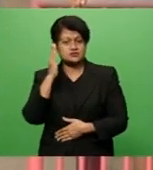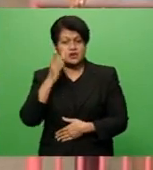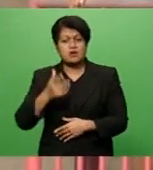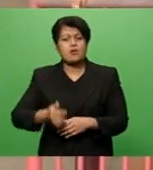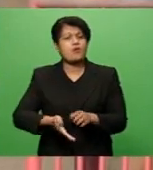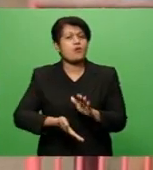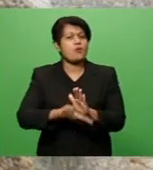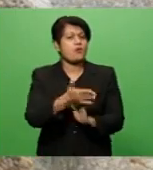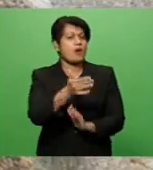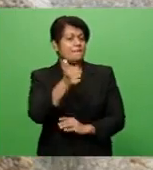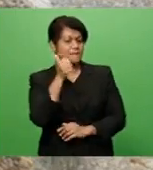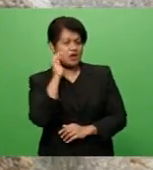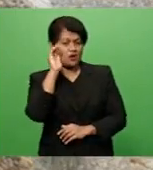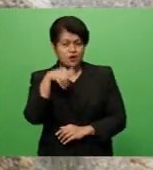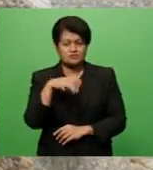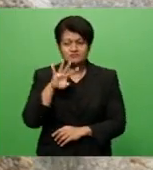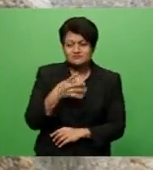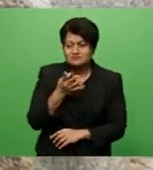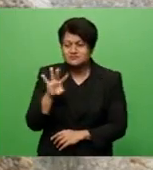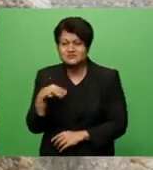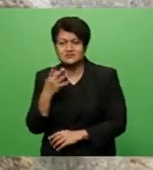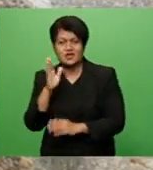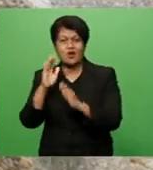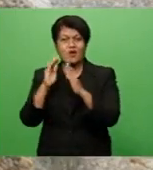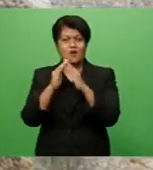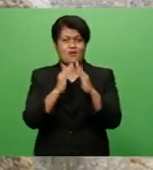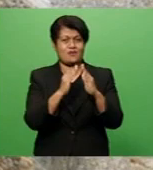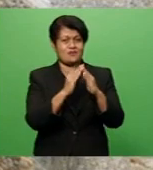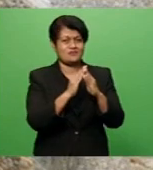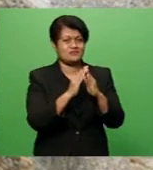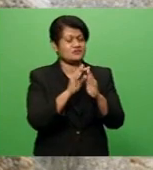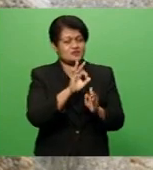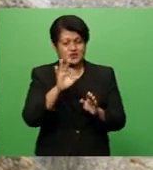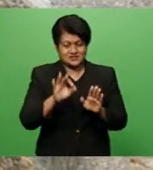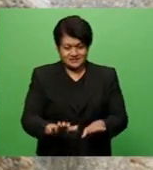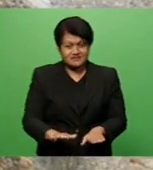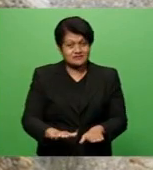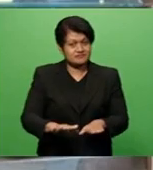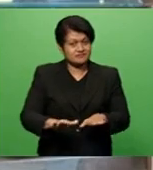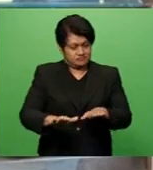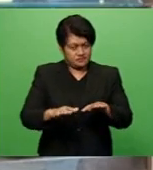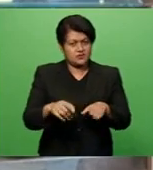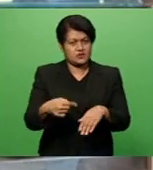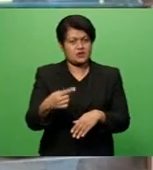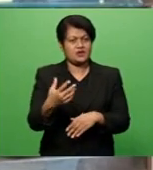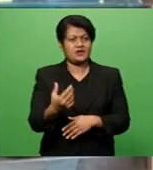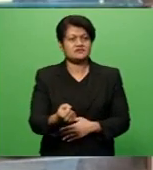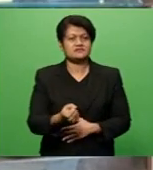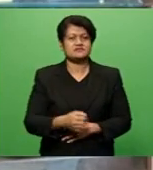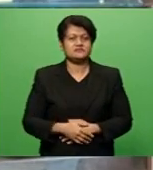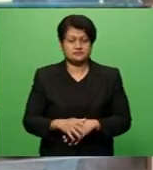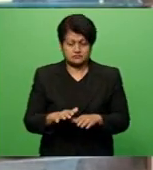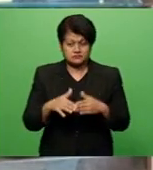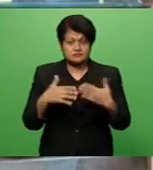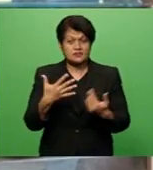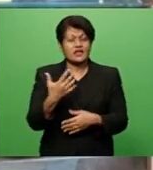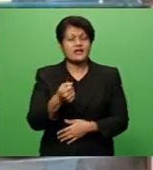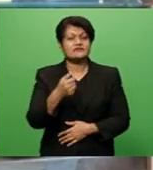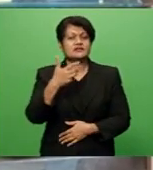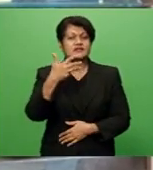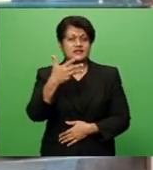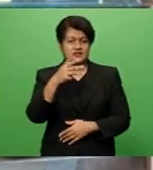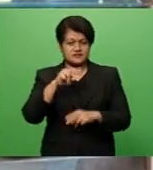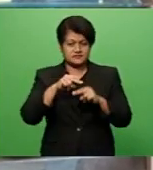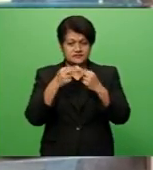homes. Many returned as their houses are still inundated with floodwaters. Right now we have 9 families that